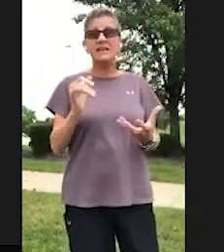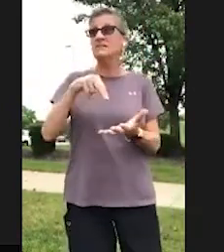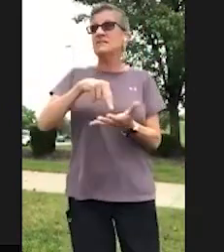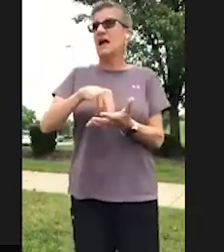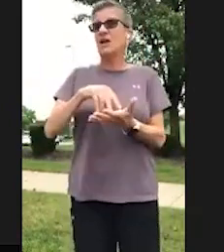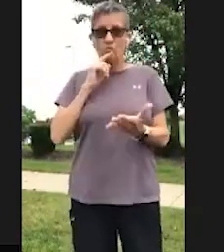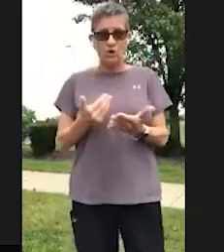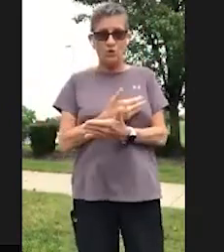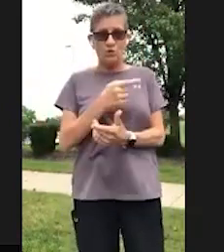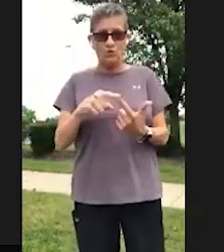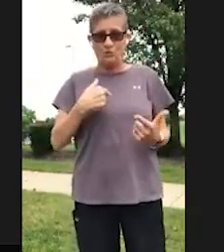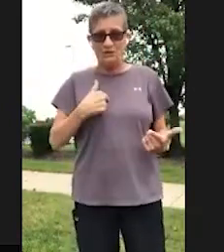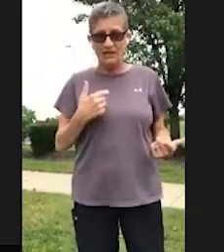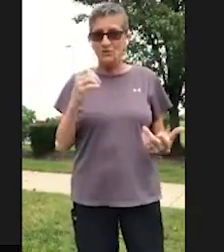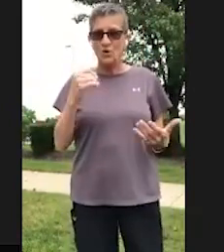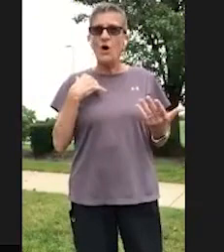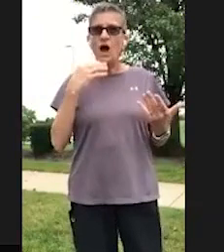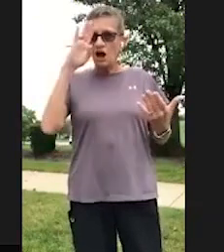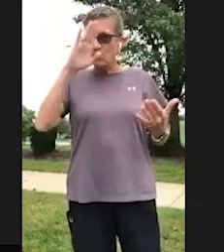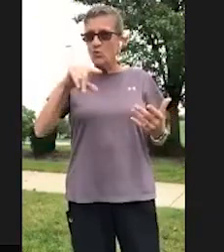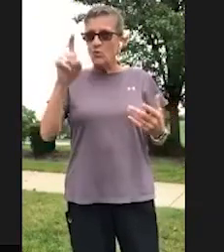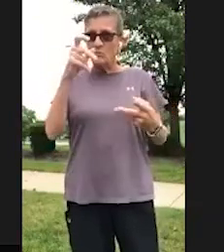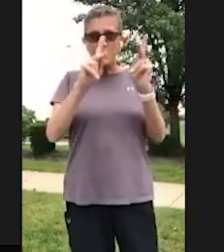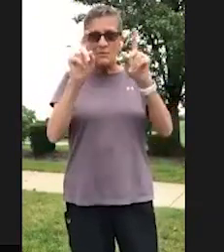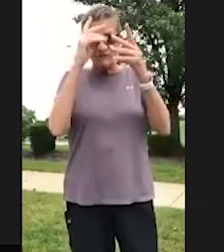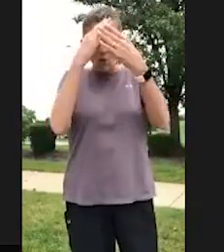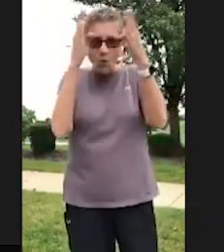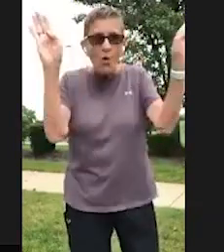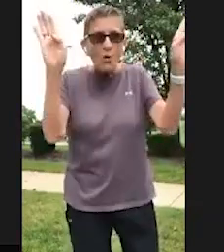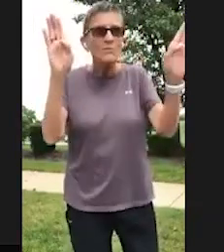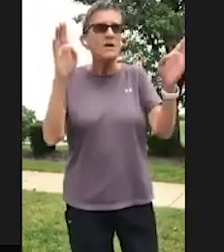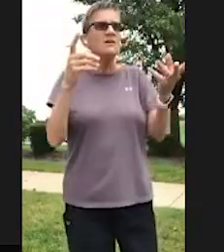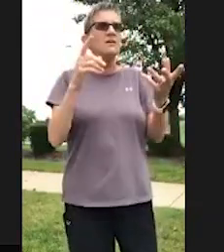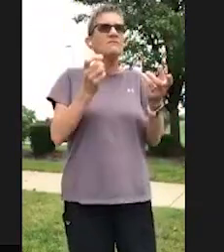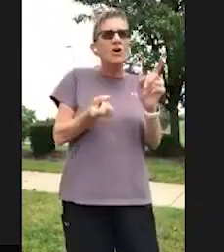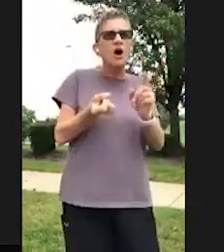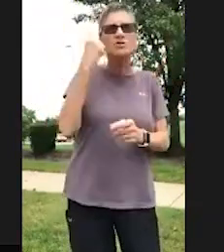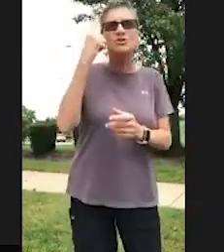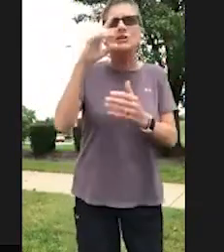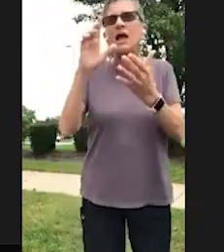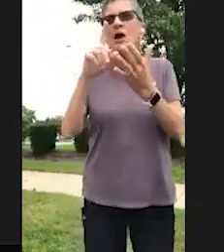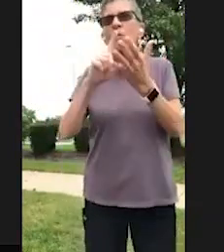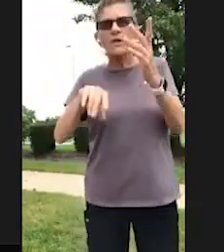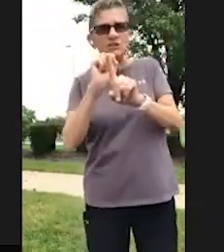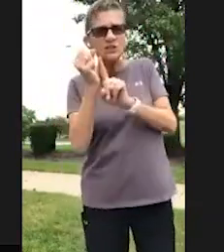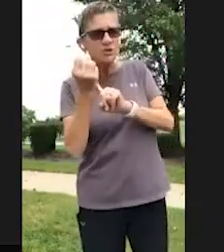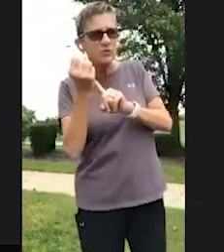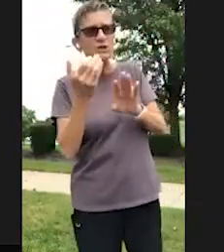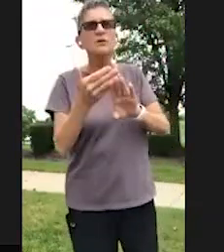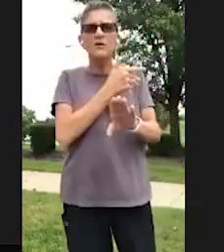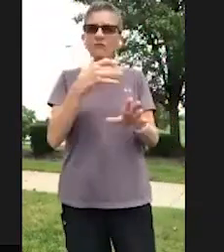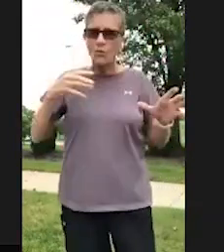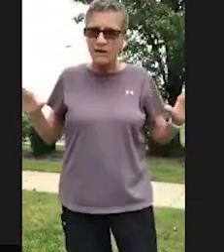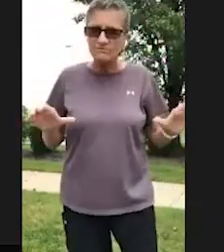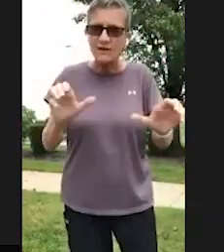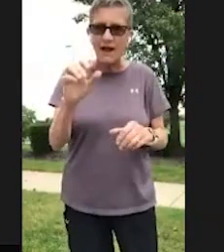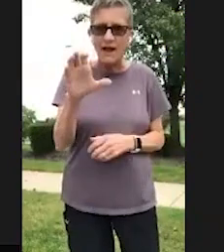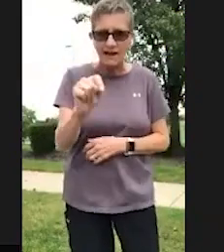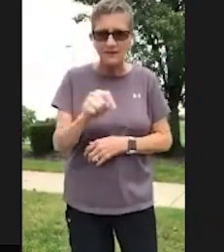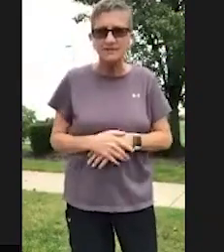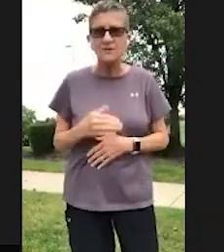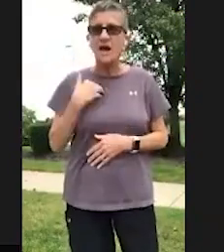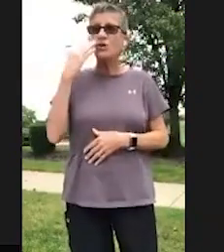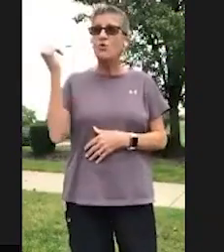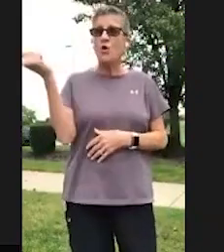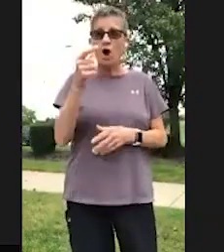knew it would take an open perspective to begin understanding the situation before taking action. I knew that each student's success in the